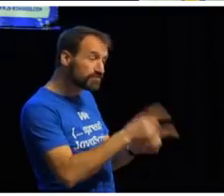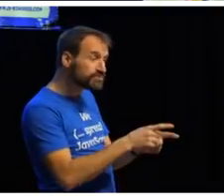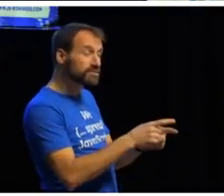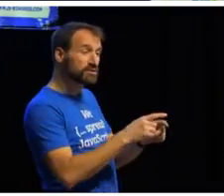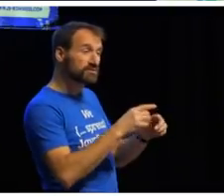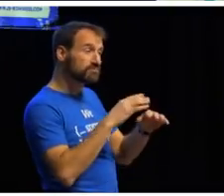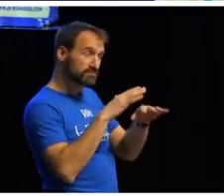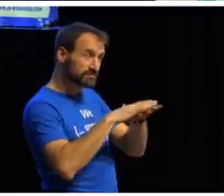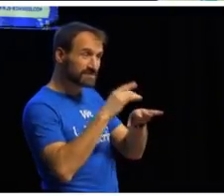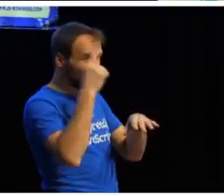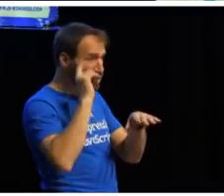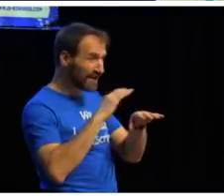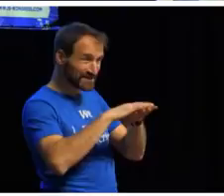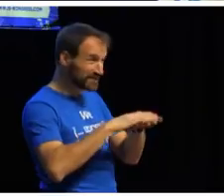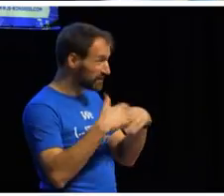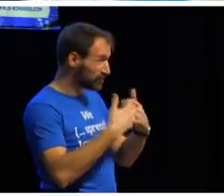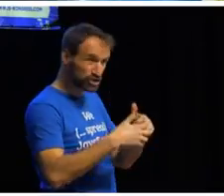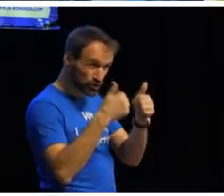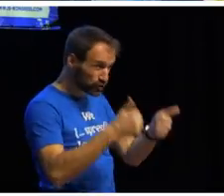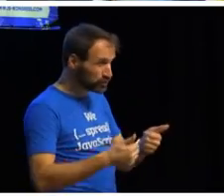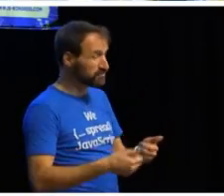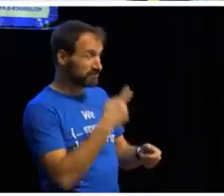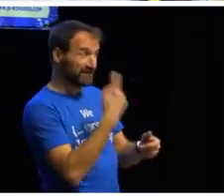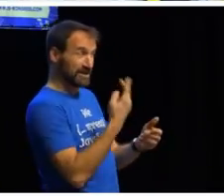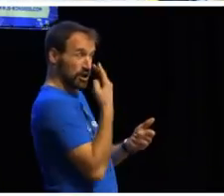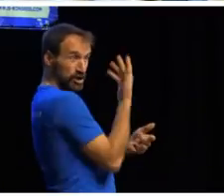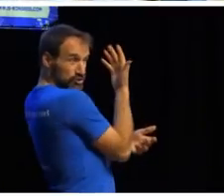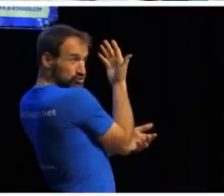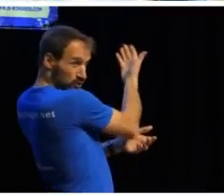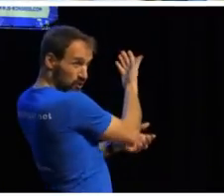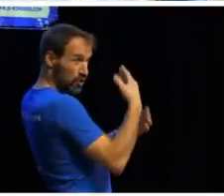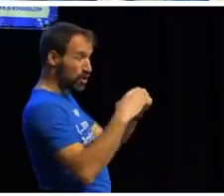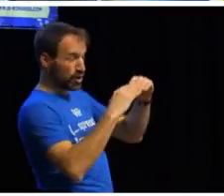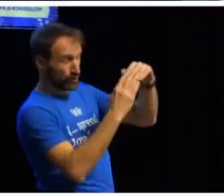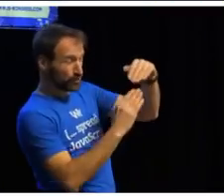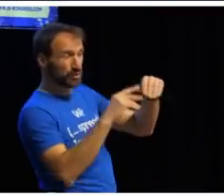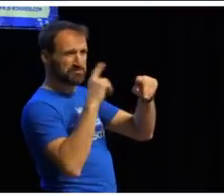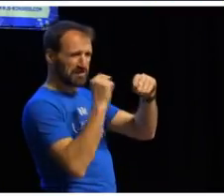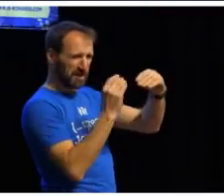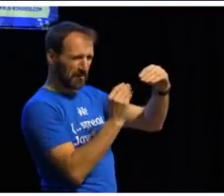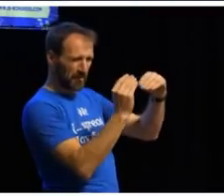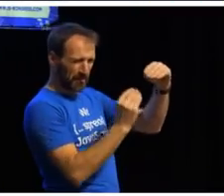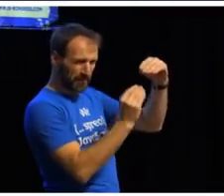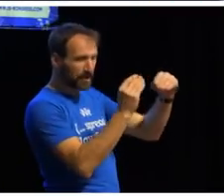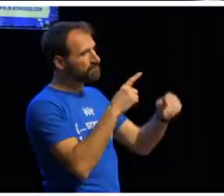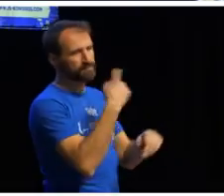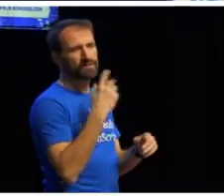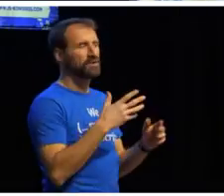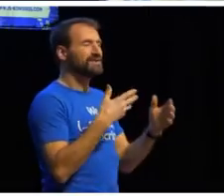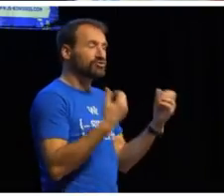this, it's all good. We did the right thing. We did well, very well with the training thing, but we also did very well with the test